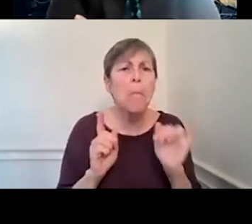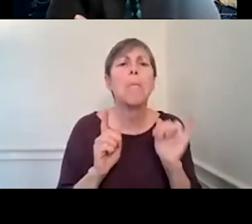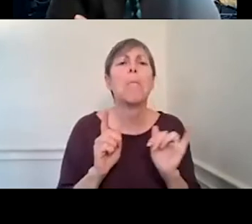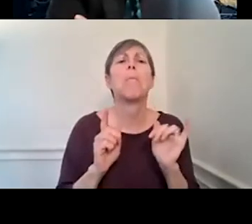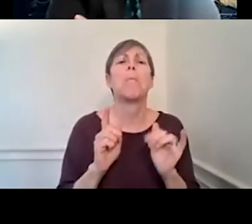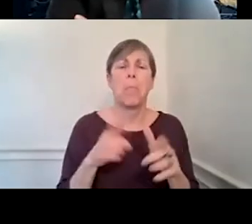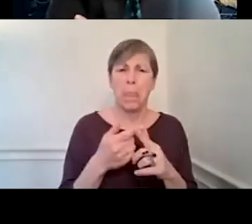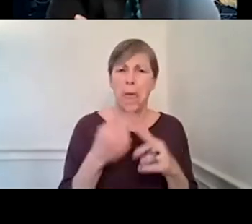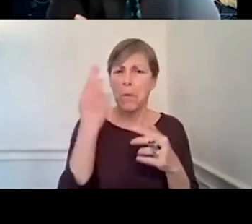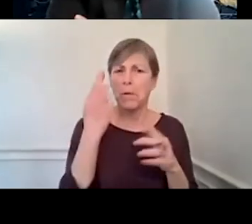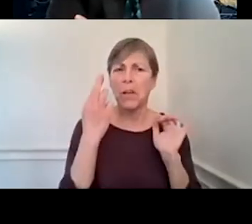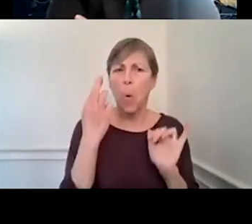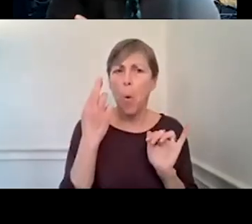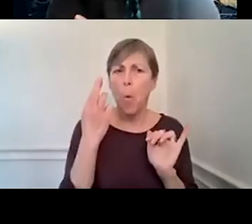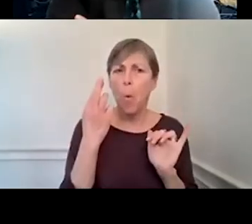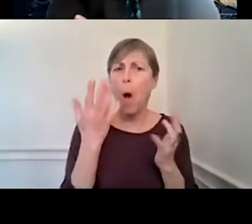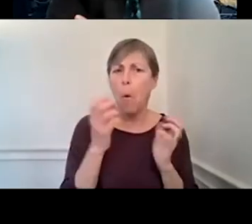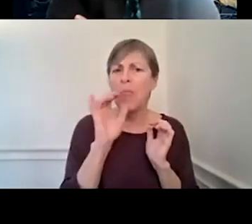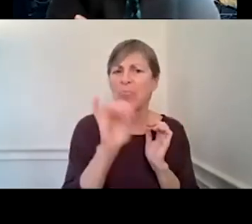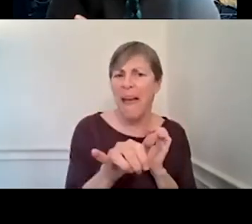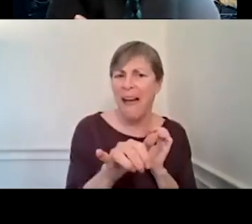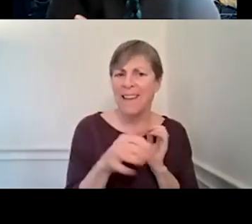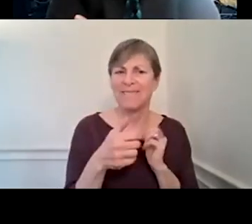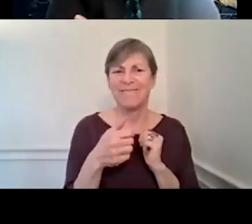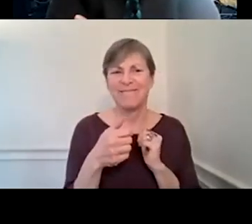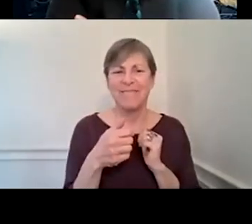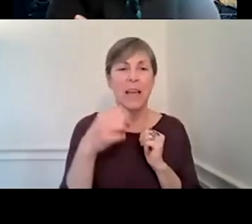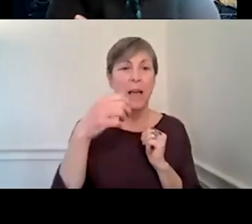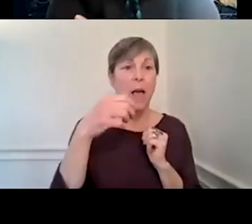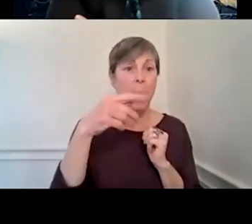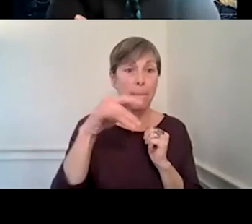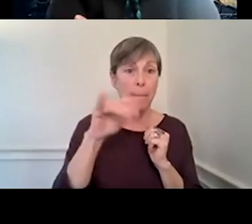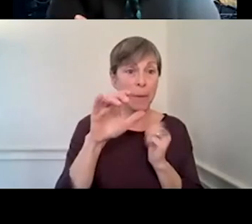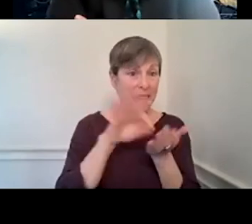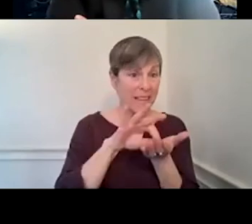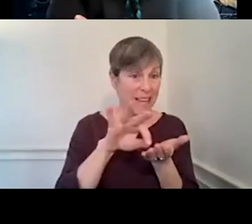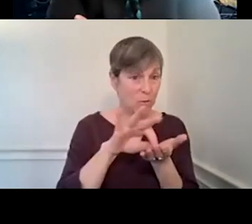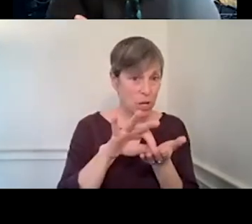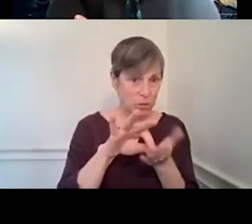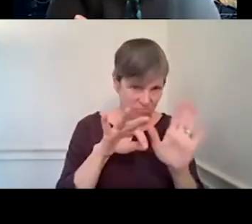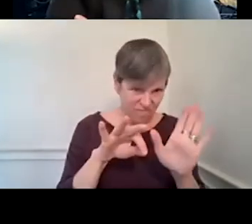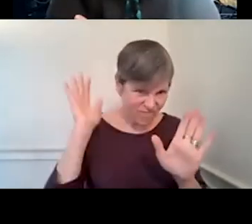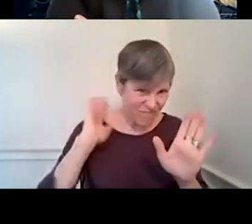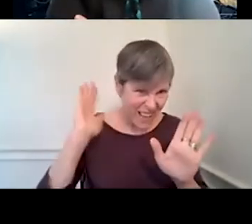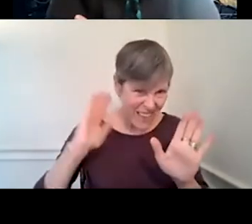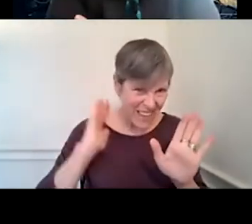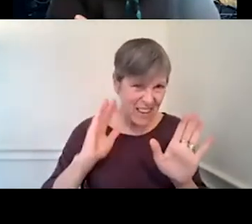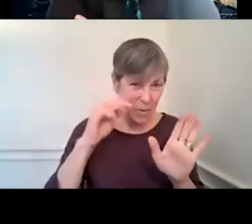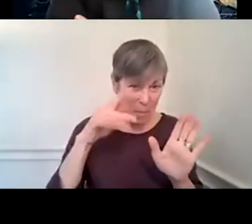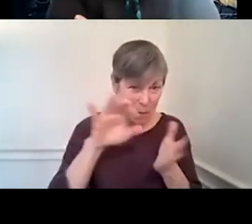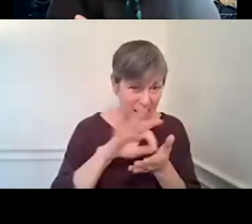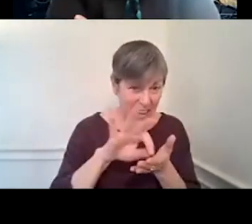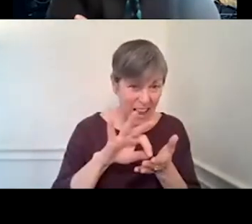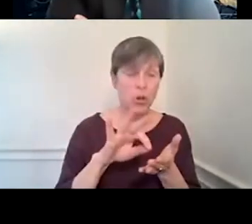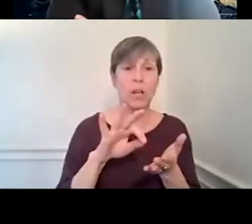litter. And also, public accounting had a very, back then, a very competitive salary.